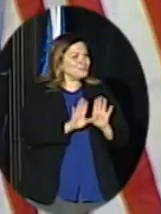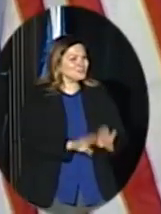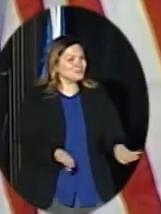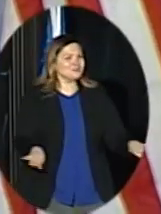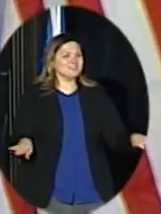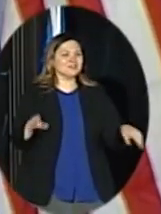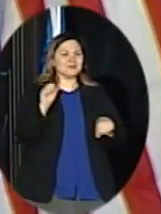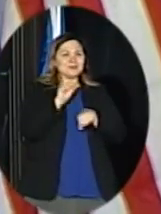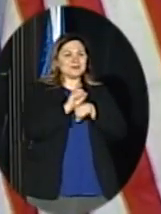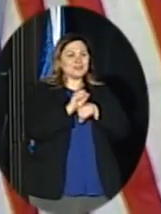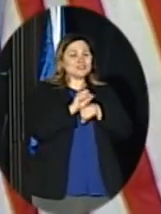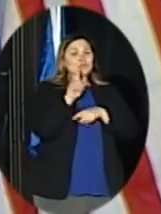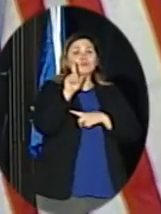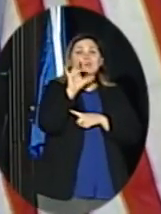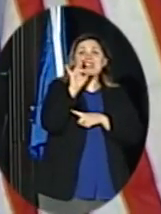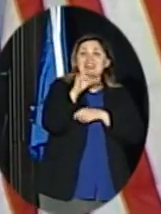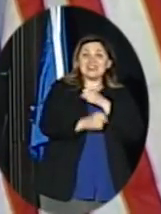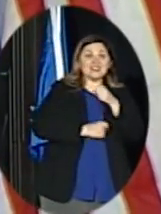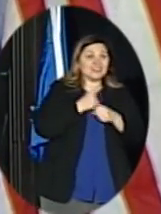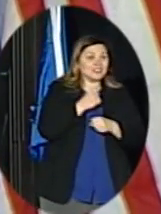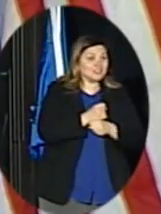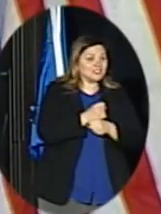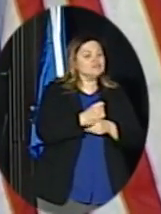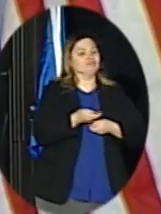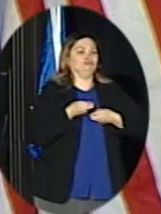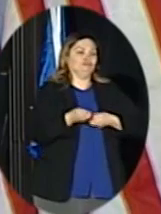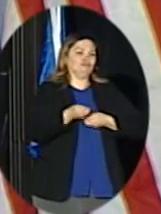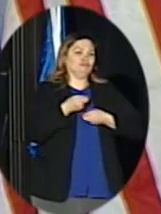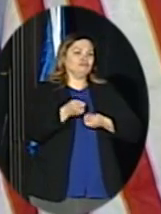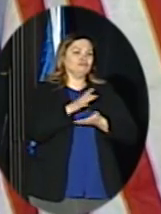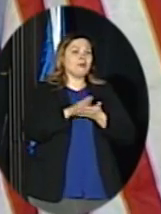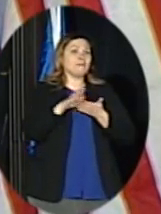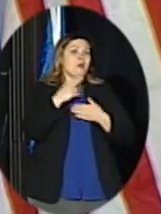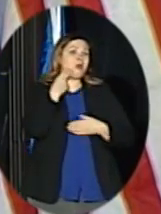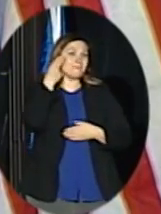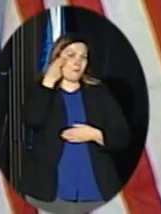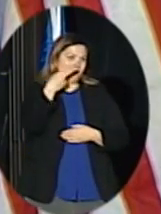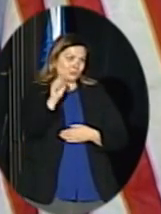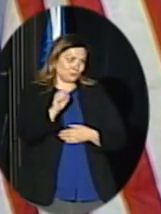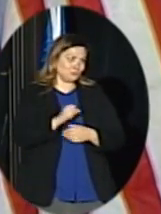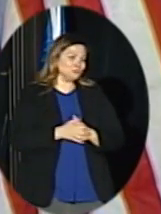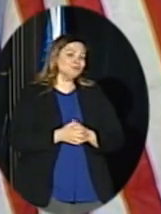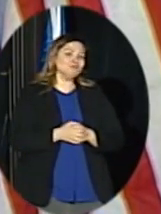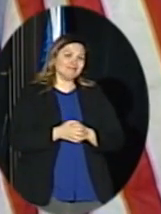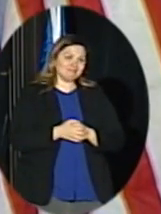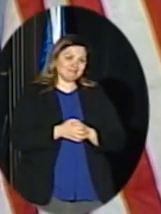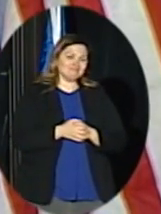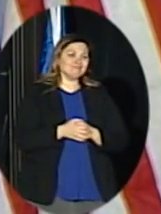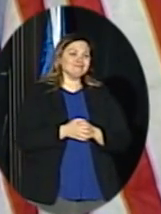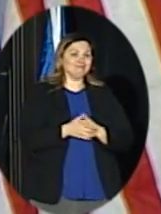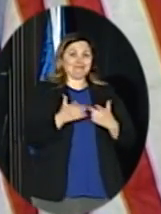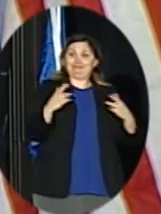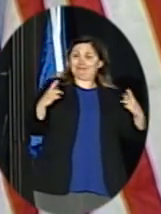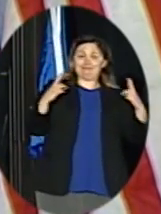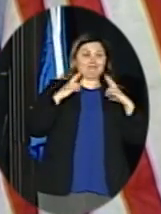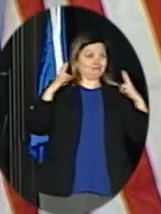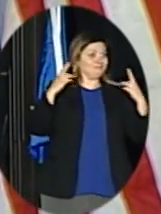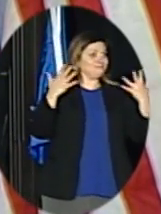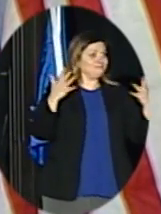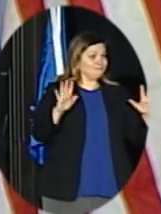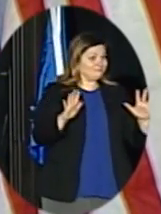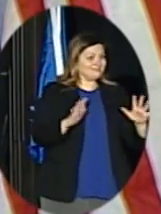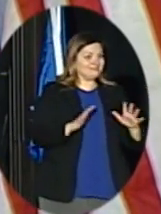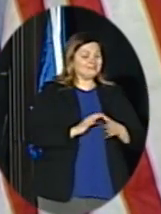years as a custodian at Humboldt High School before finally retiring at a wage of $15 per hour.